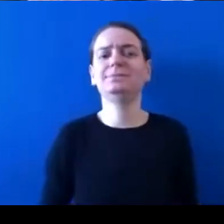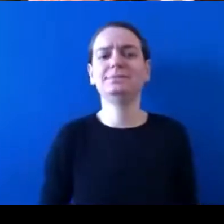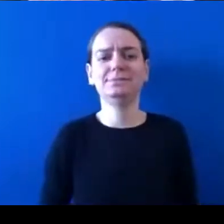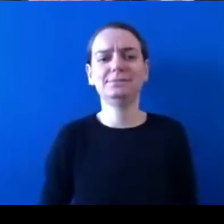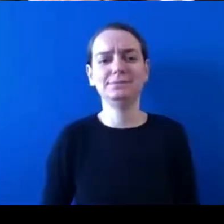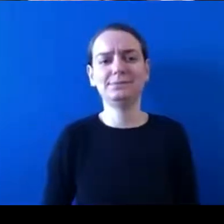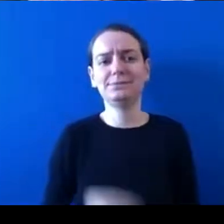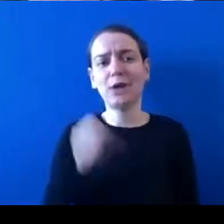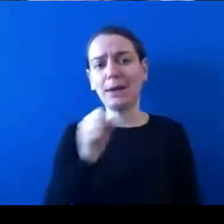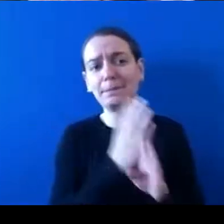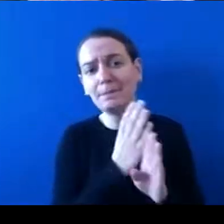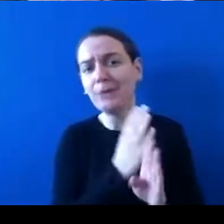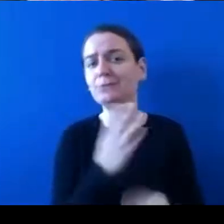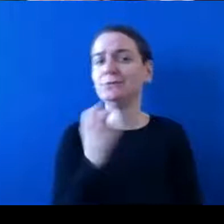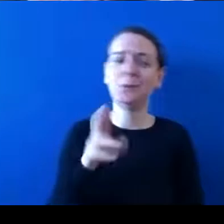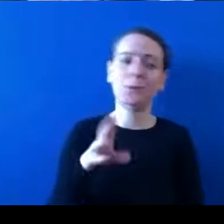wayfinding,